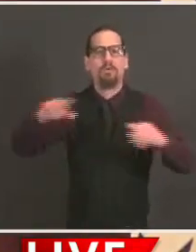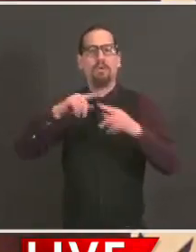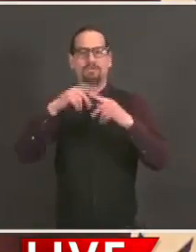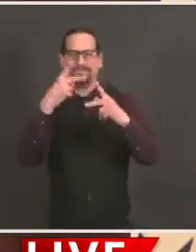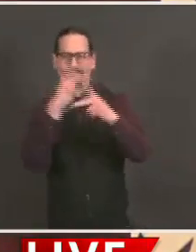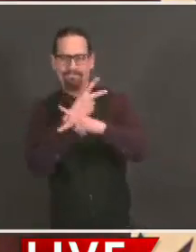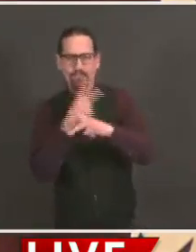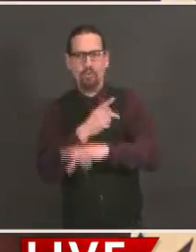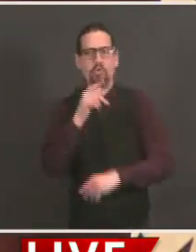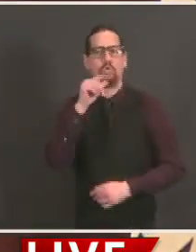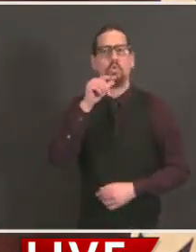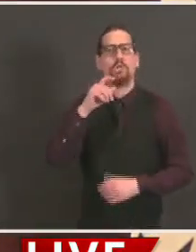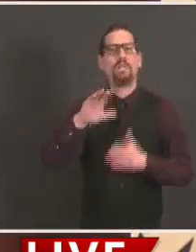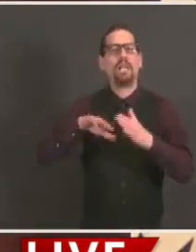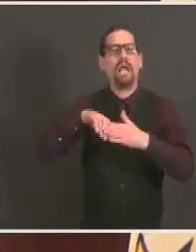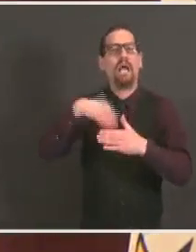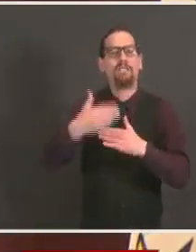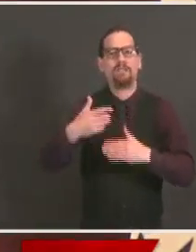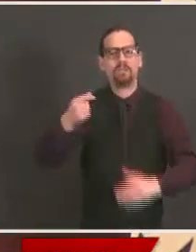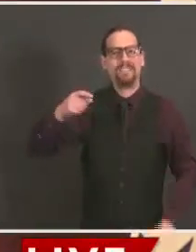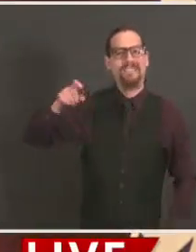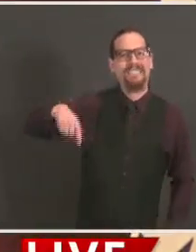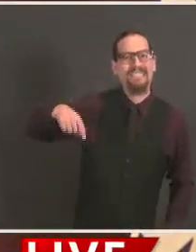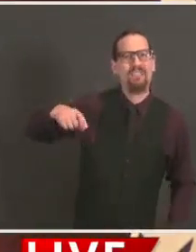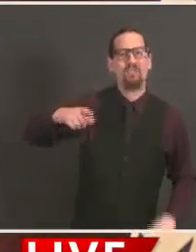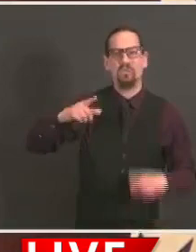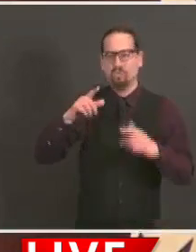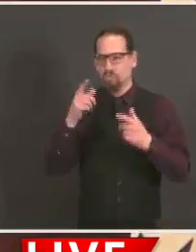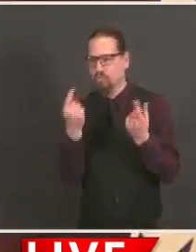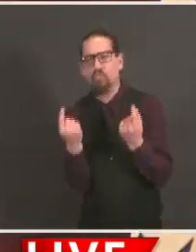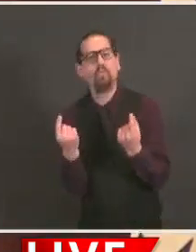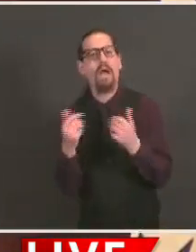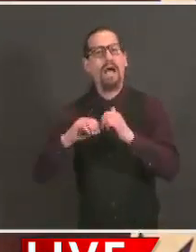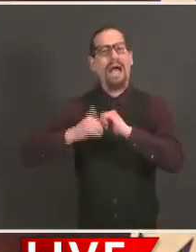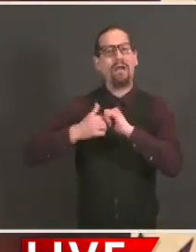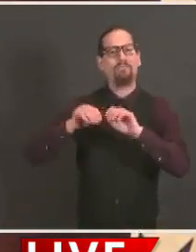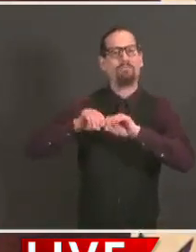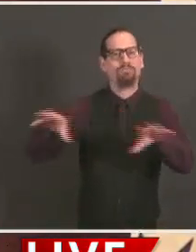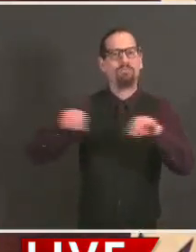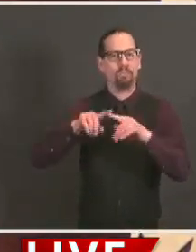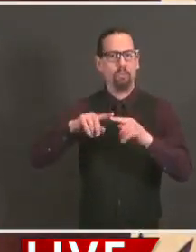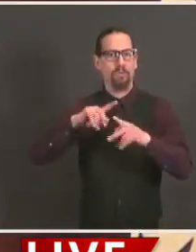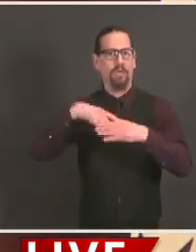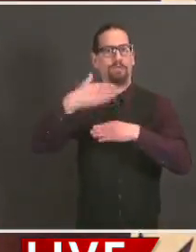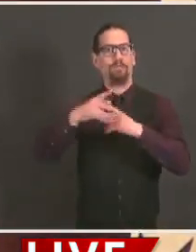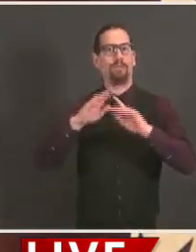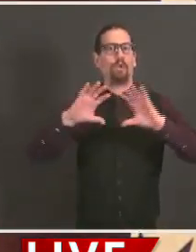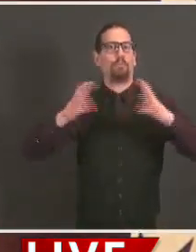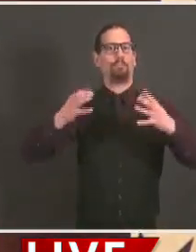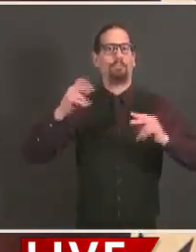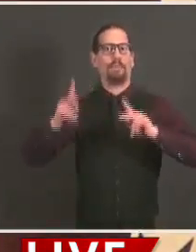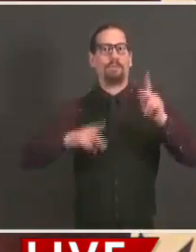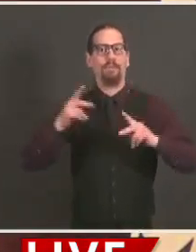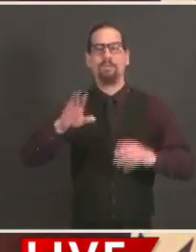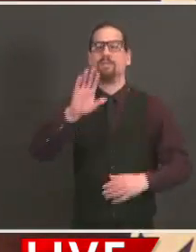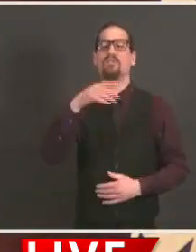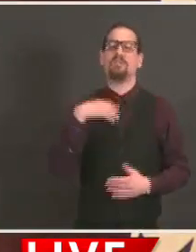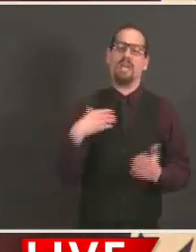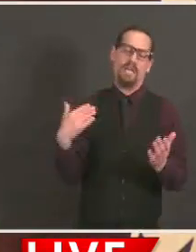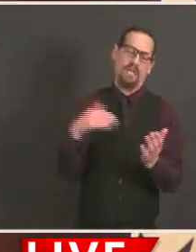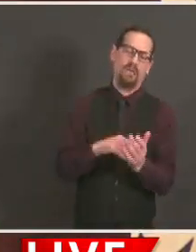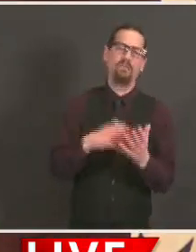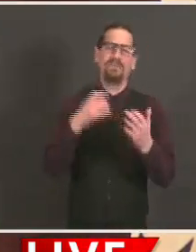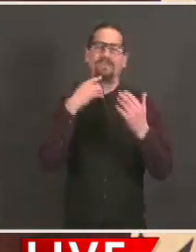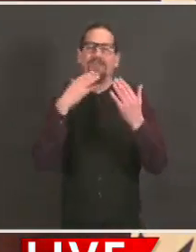lot of people deserve a thank you, starting with the vaccinators, other healthcare